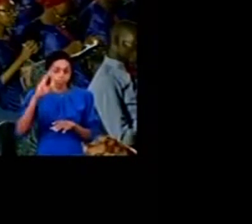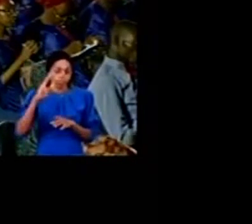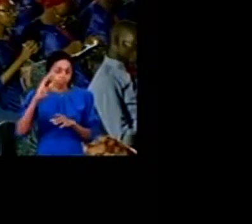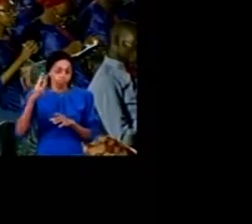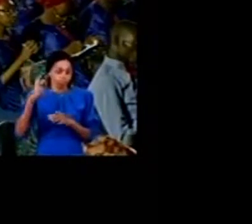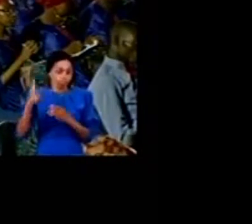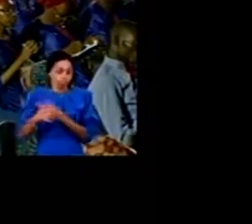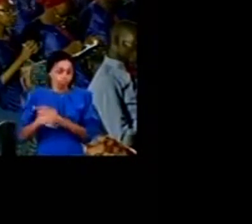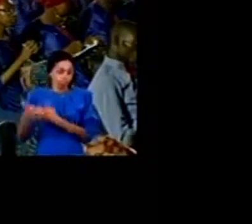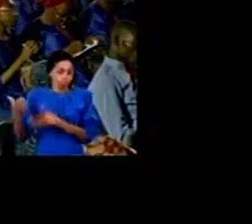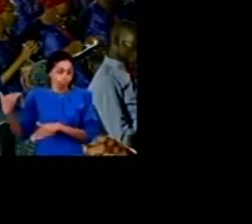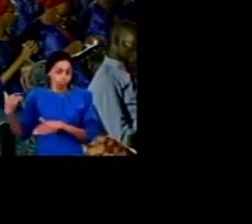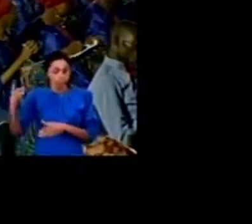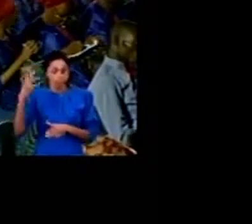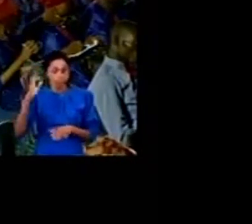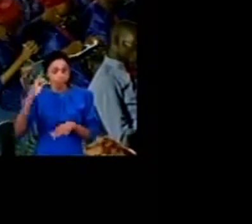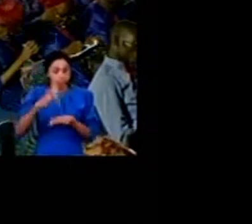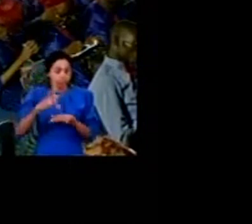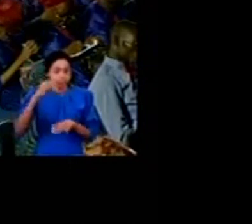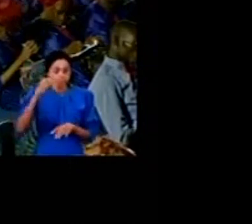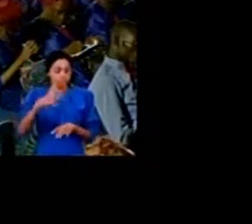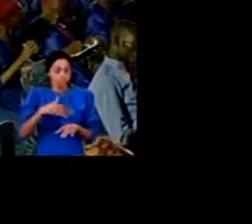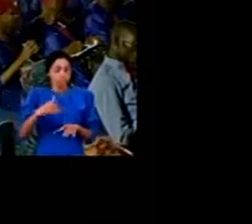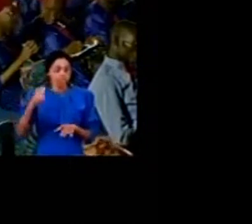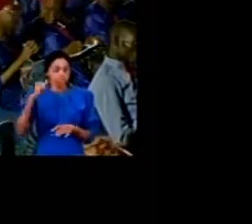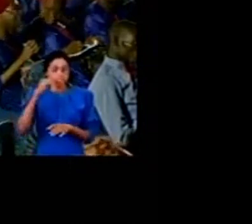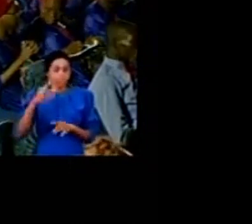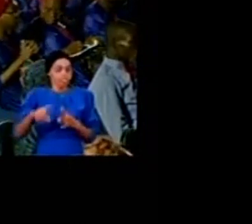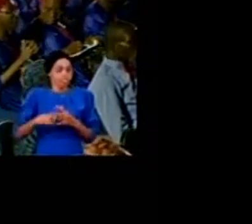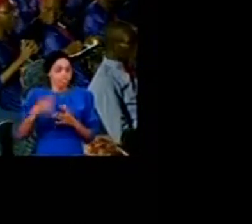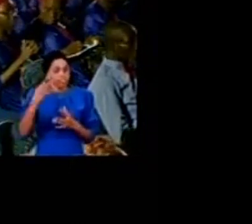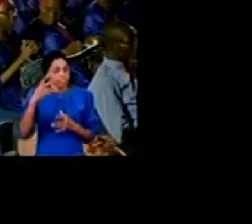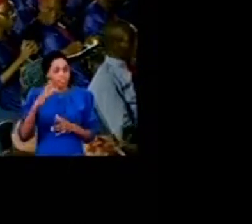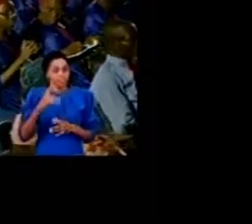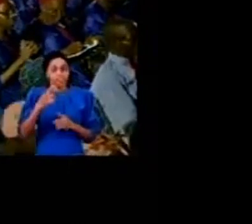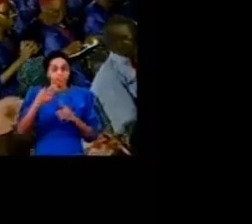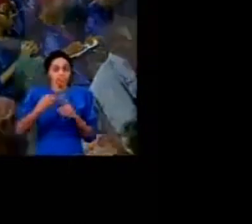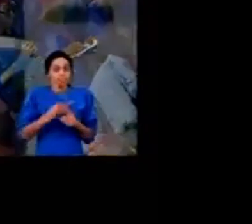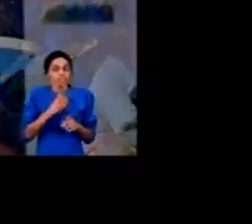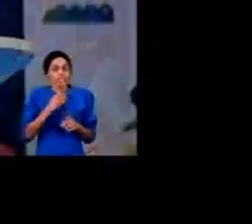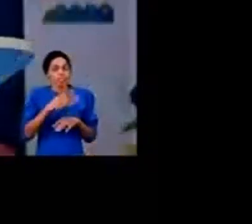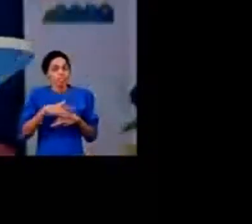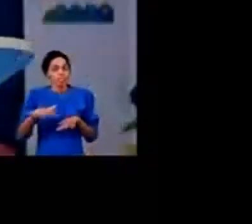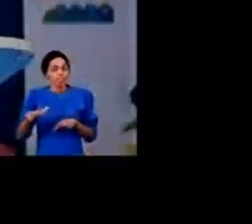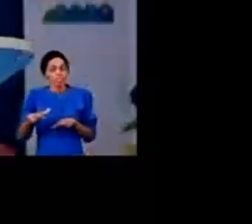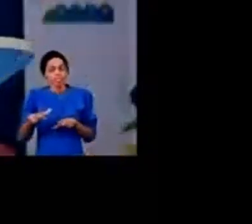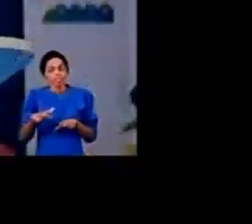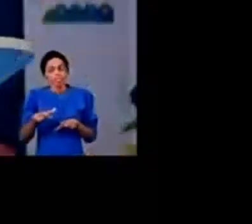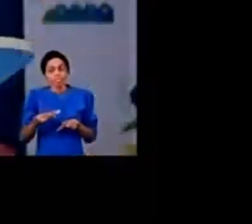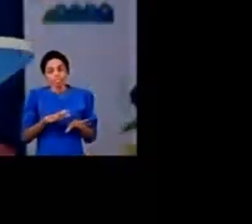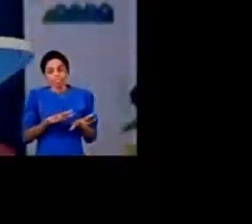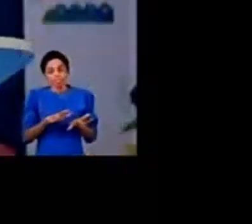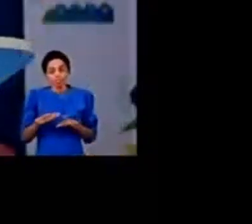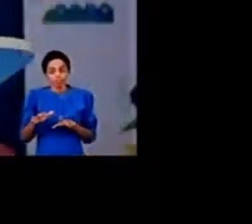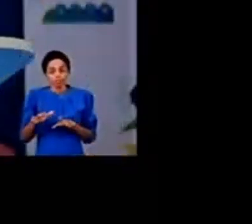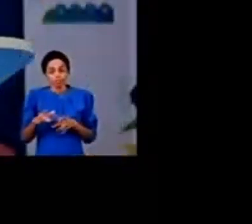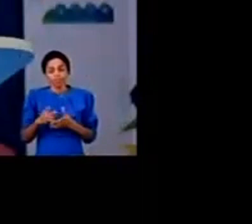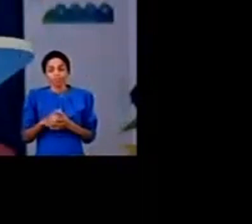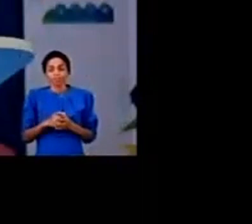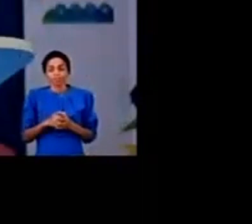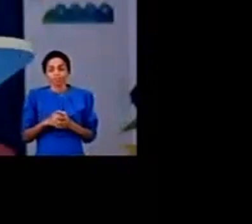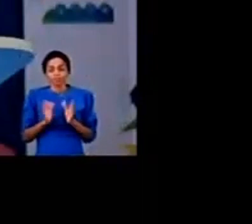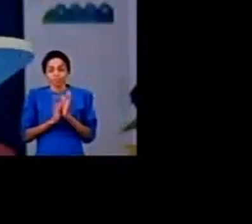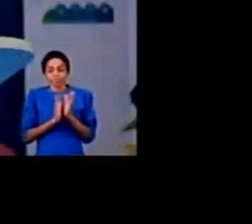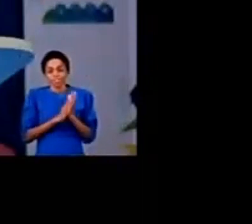urinate. Praise the Lord. Praise the Lord. Our sister here had what we call severe